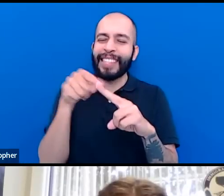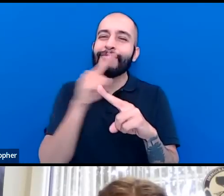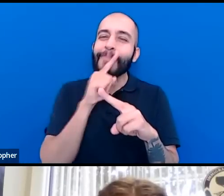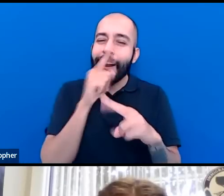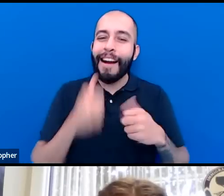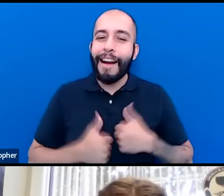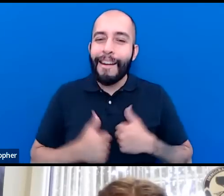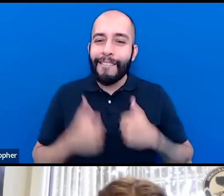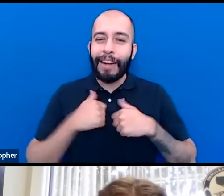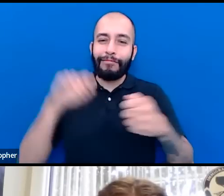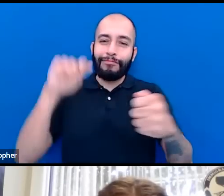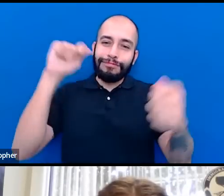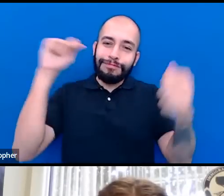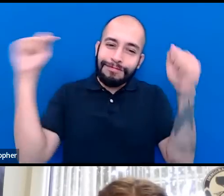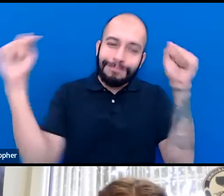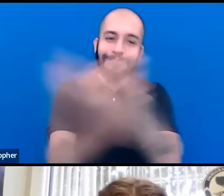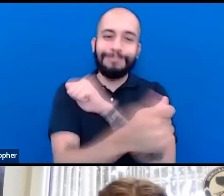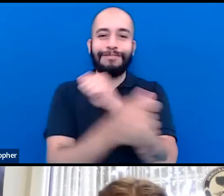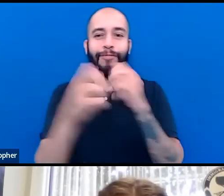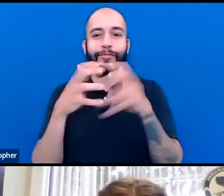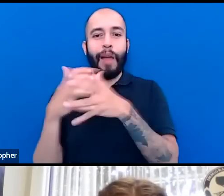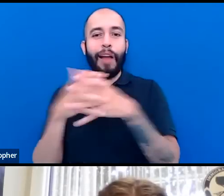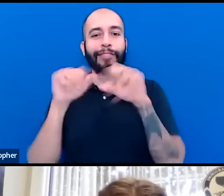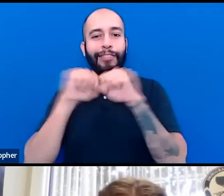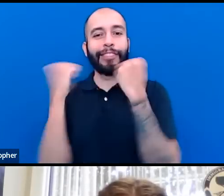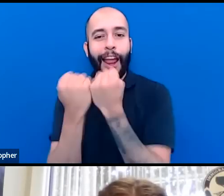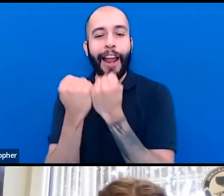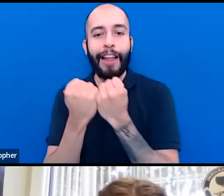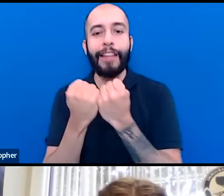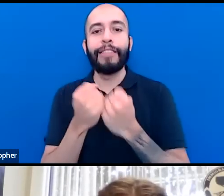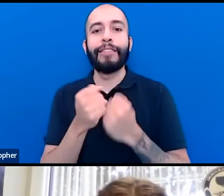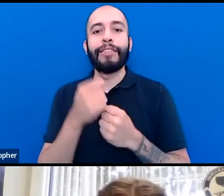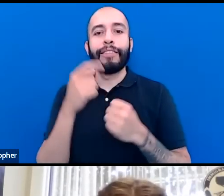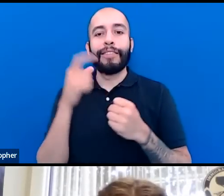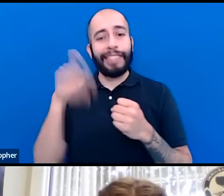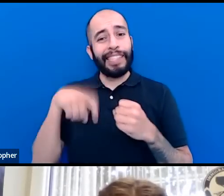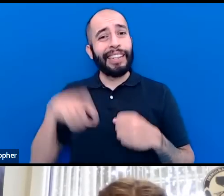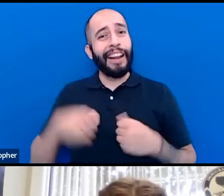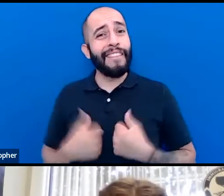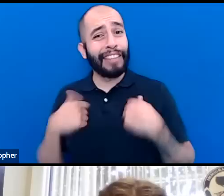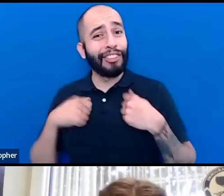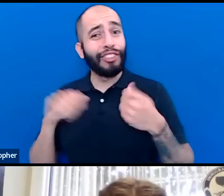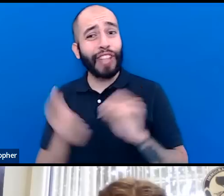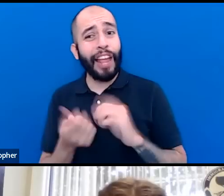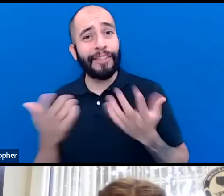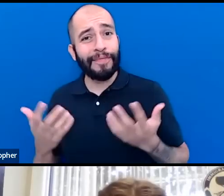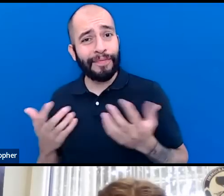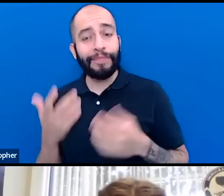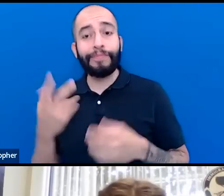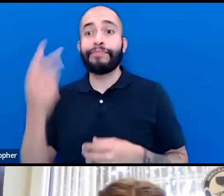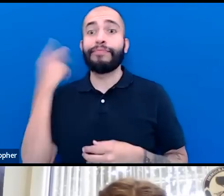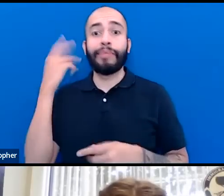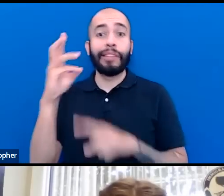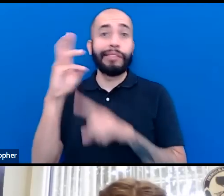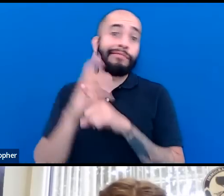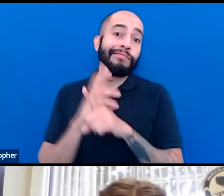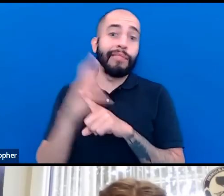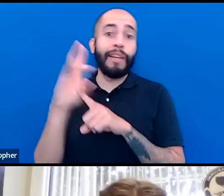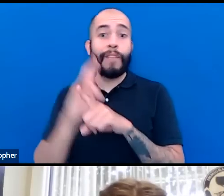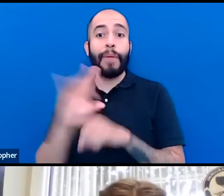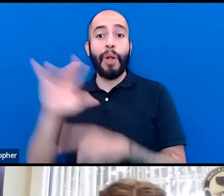6-7 months ago, essentially nobody had heard of the two people I'm about to talk